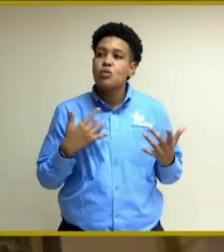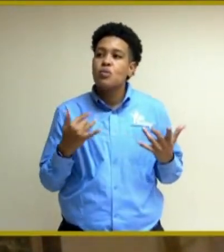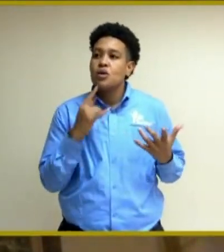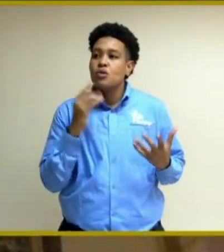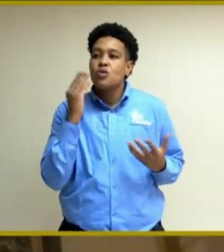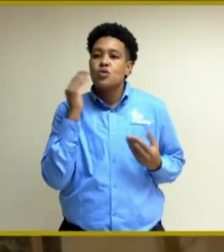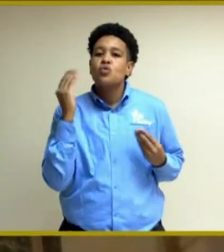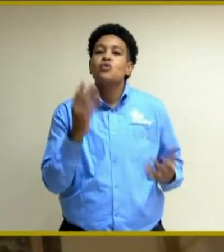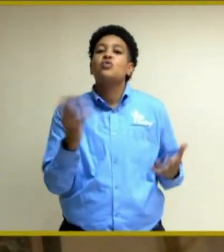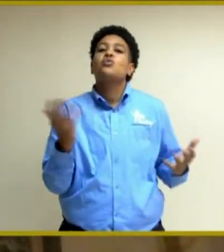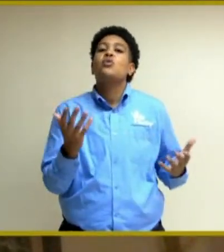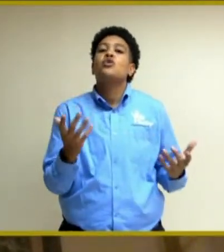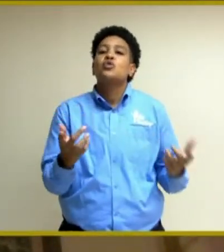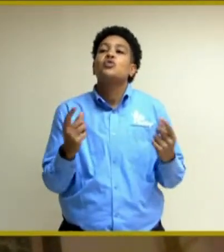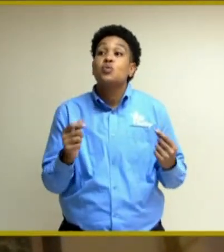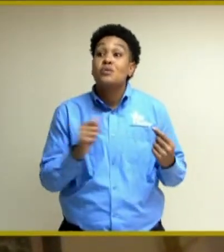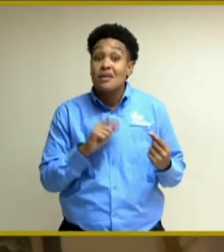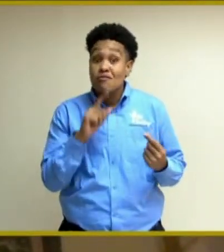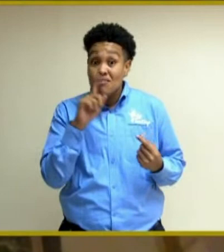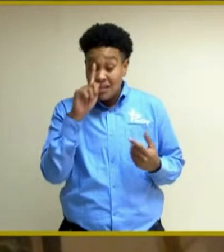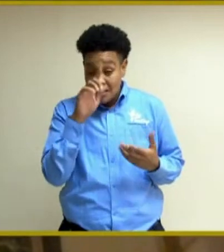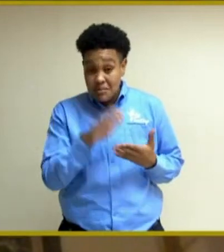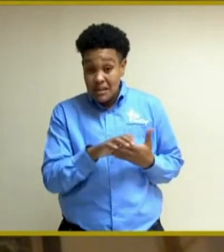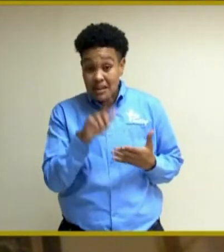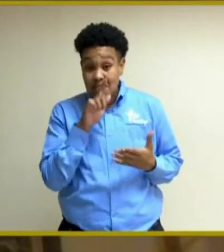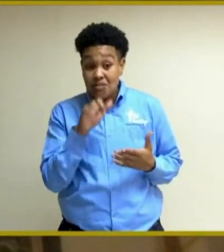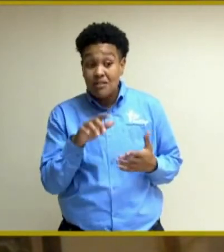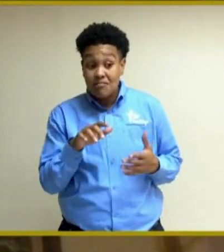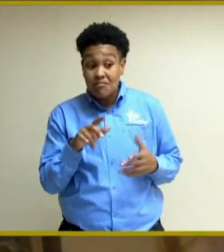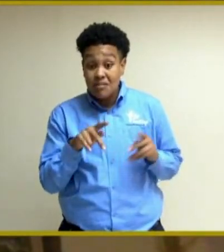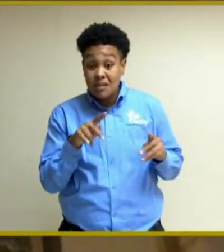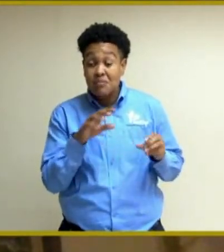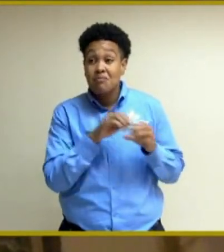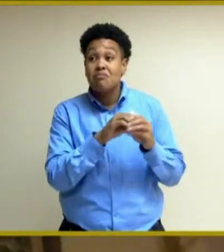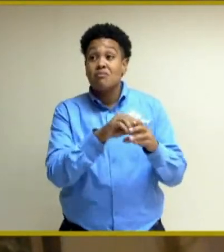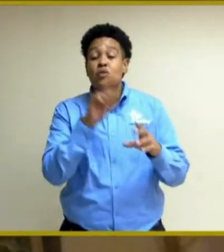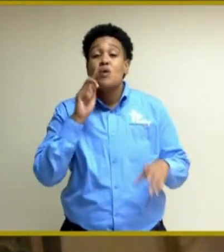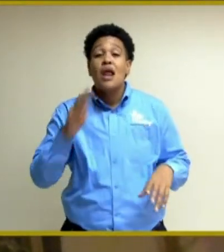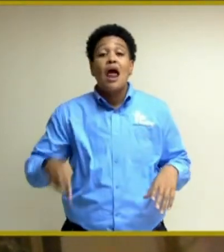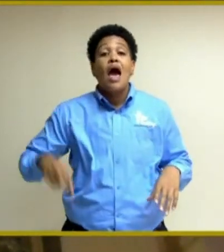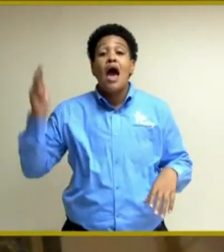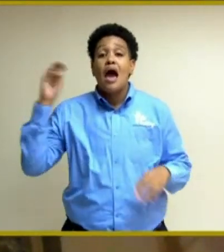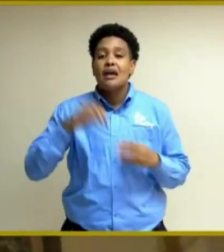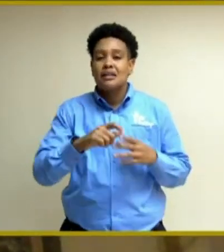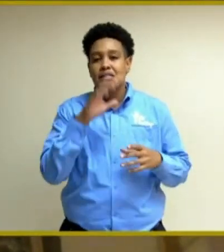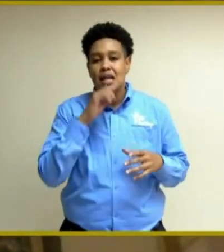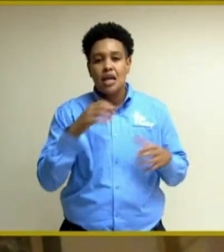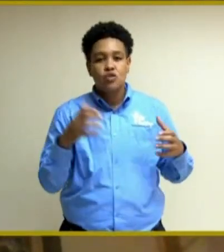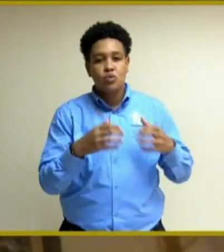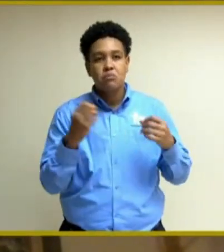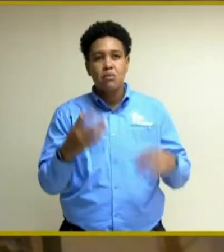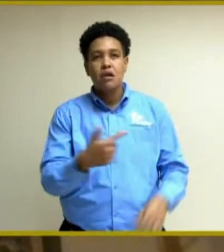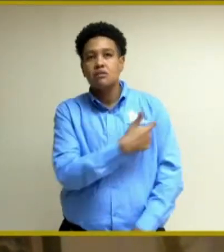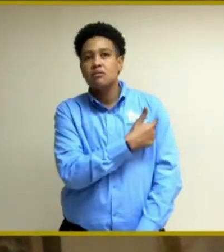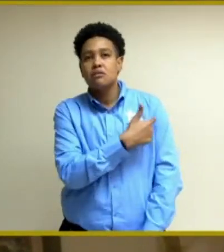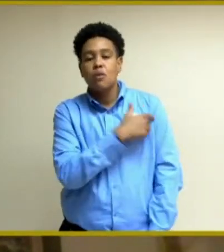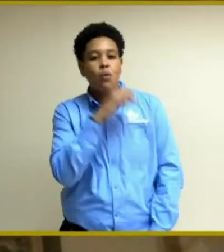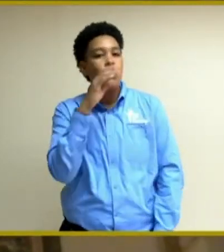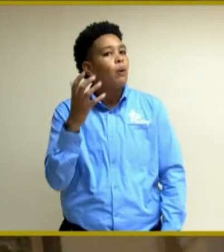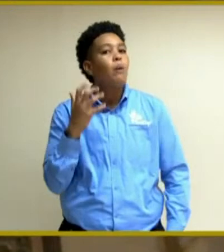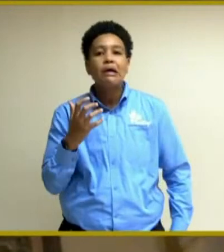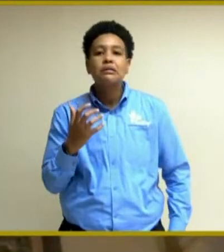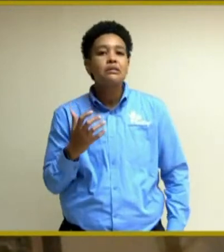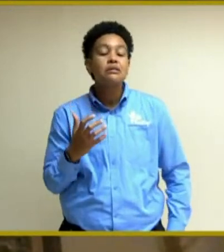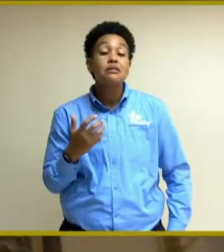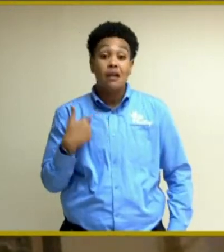told what to do. I believe the take-up is going to be high in this age group. I think,